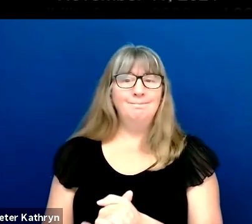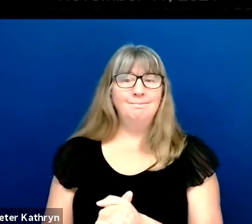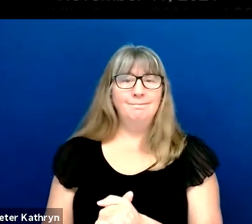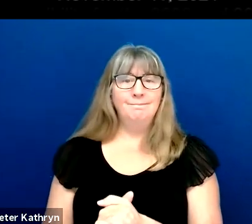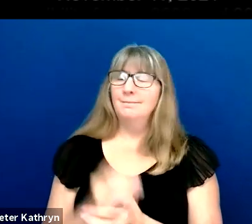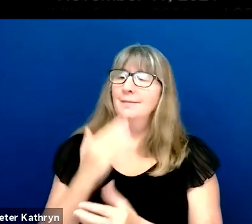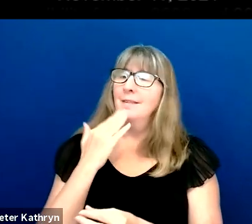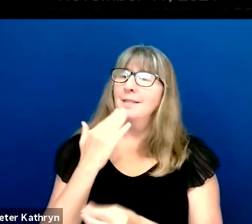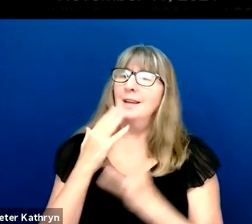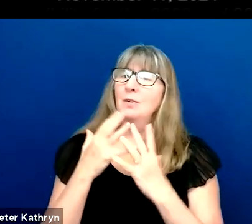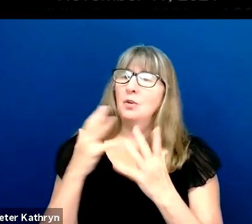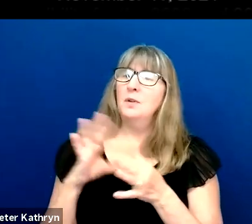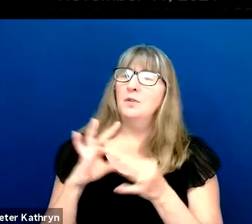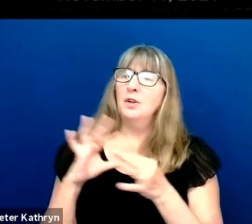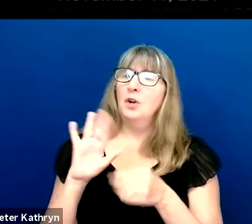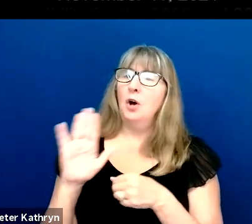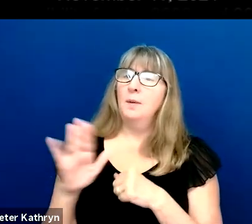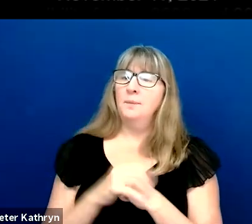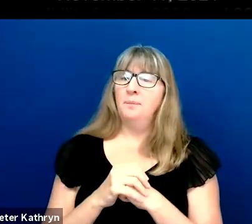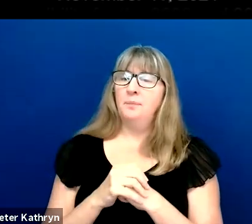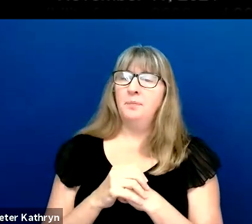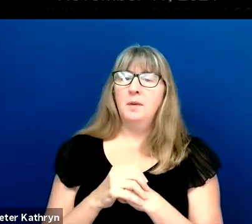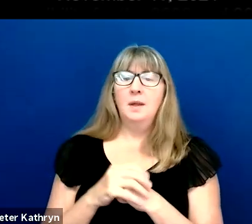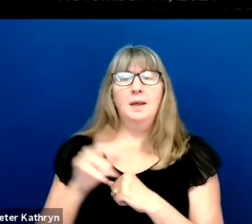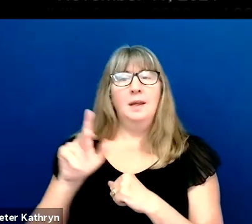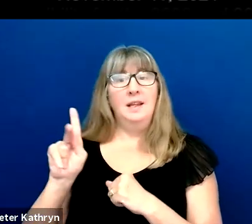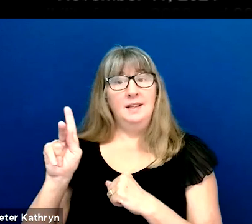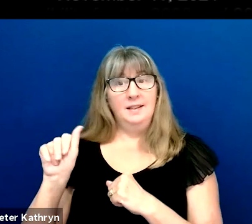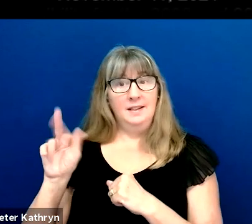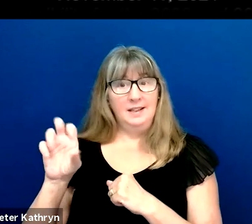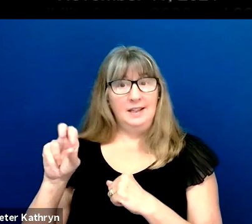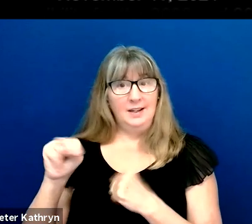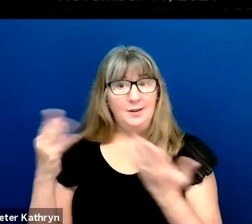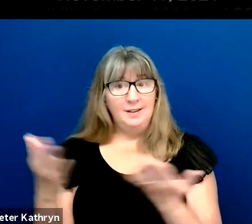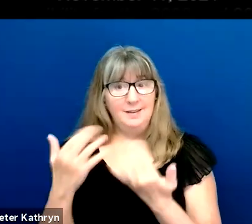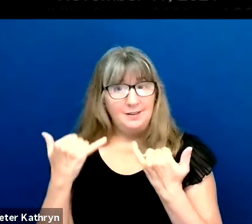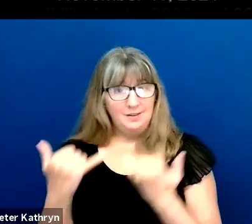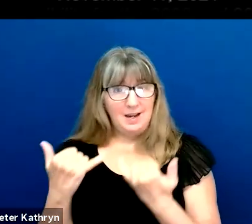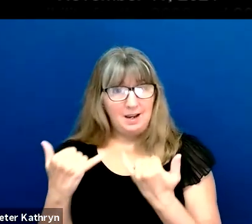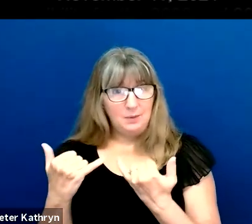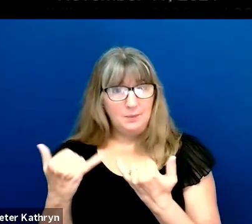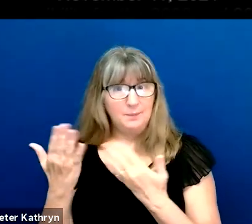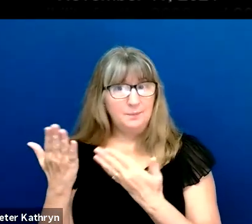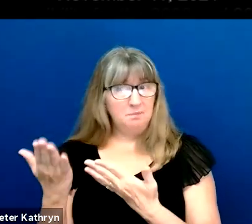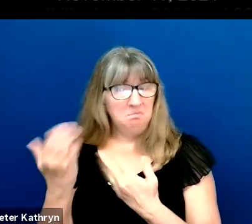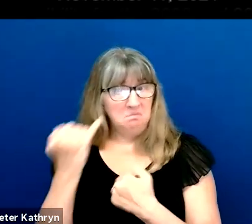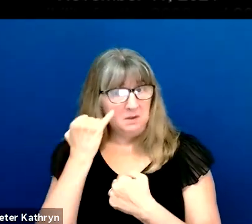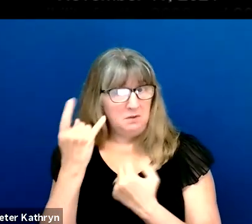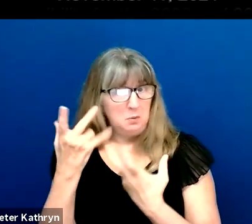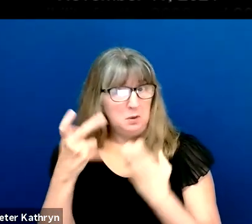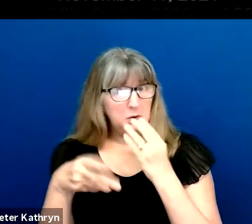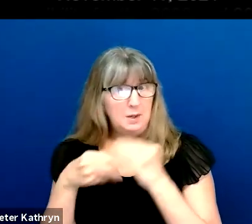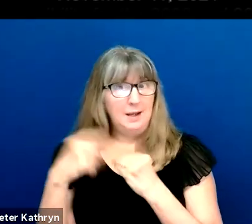Thank you so much for that comment. We do now also have Karen here on our panel. If Karen, you would like to add anything